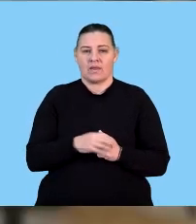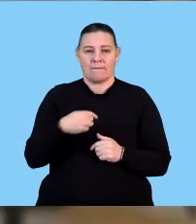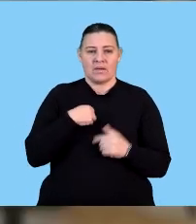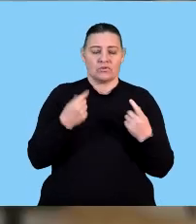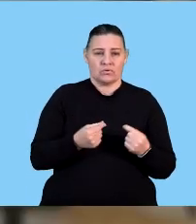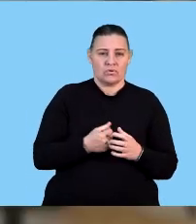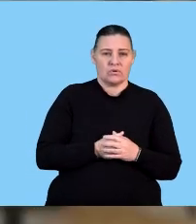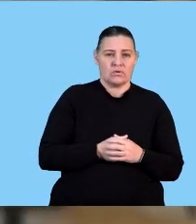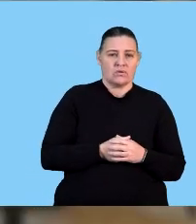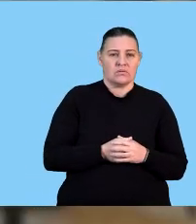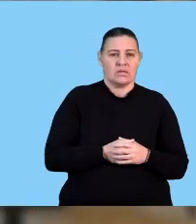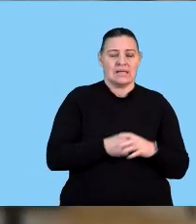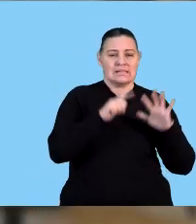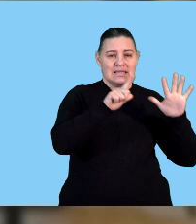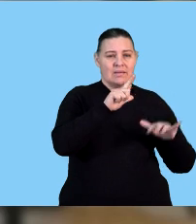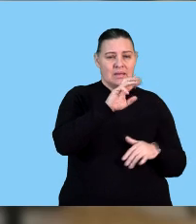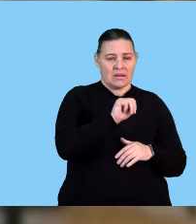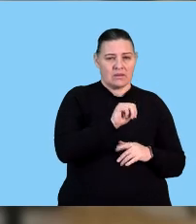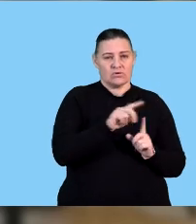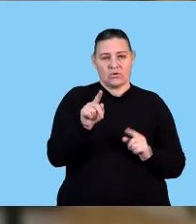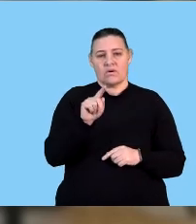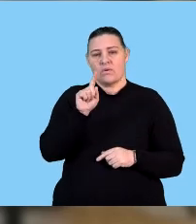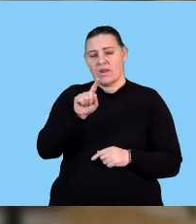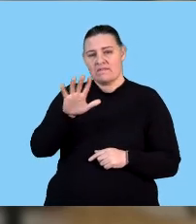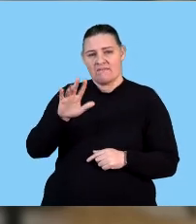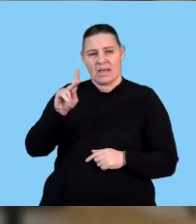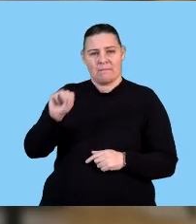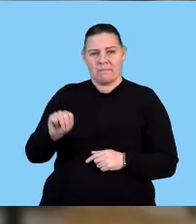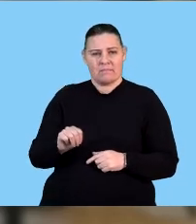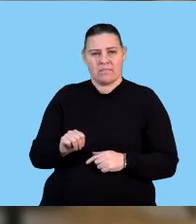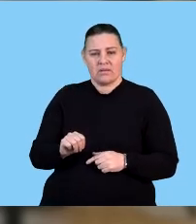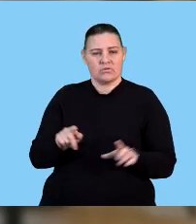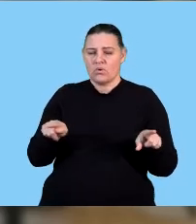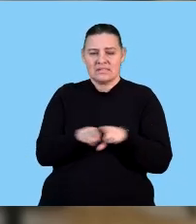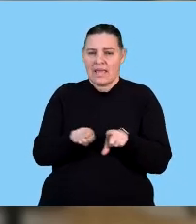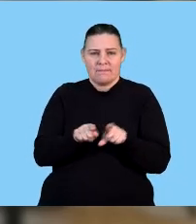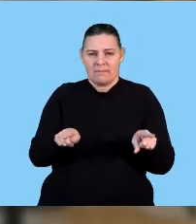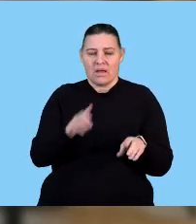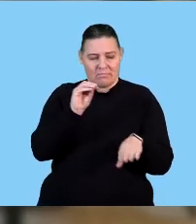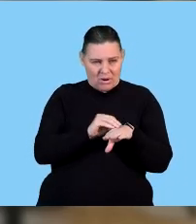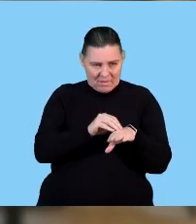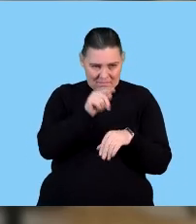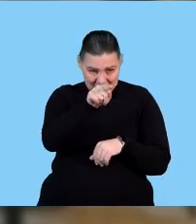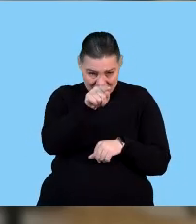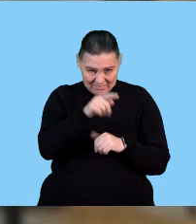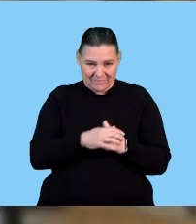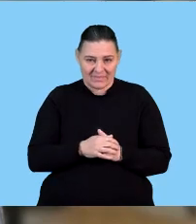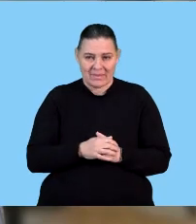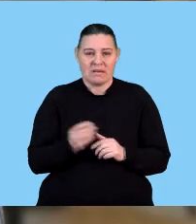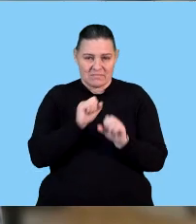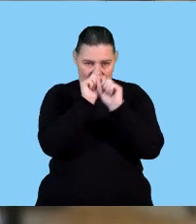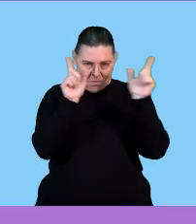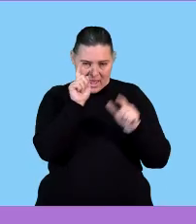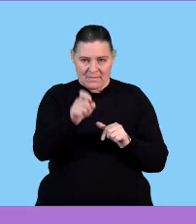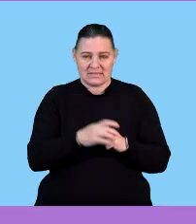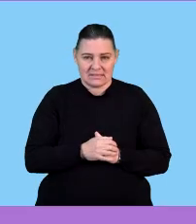done there, where you leave it as 7 centimeters to 50 kilometers. We can't work with them. They're not the same. That's the problem. So you have to be